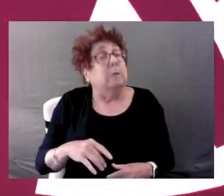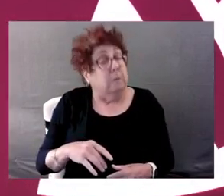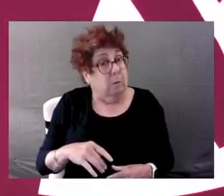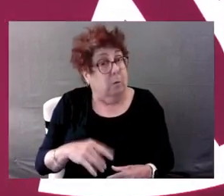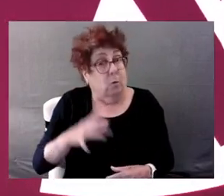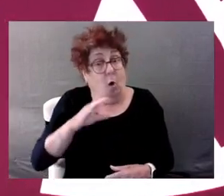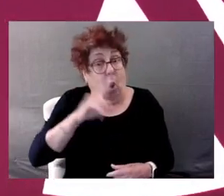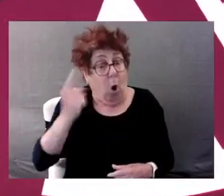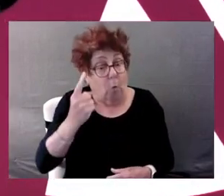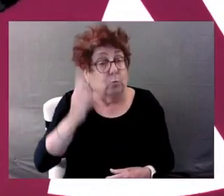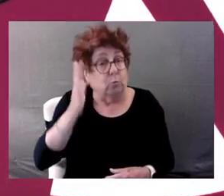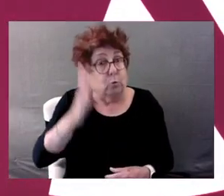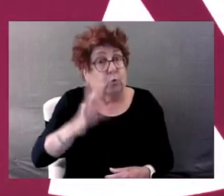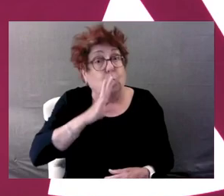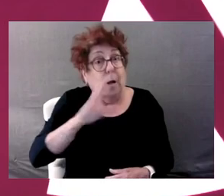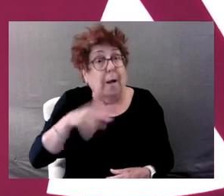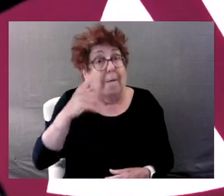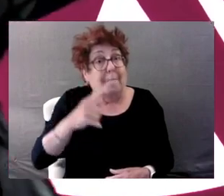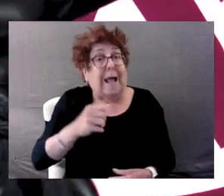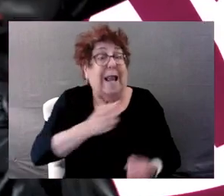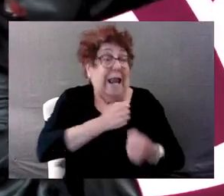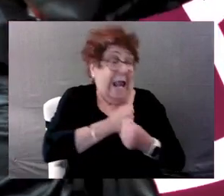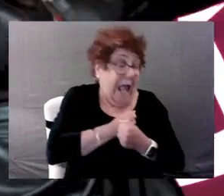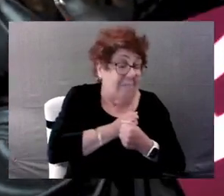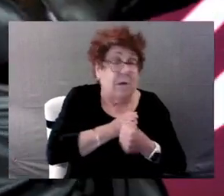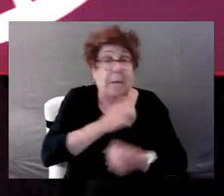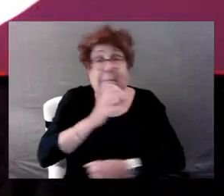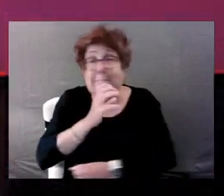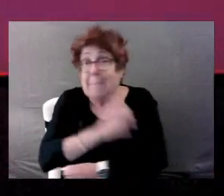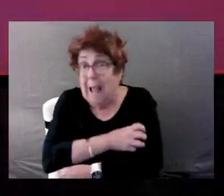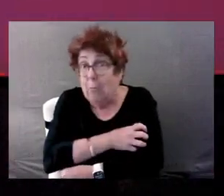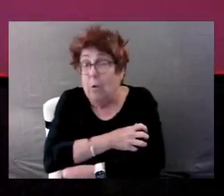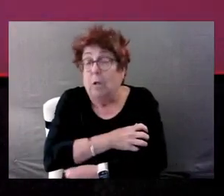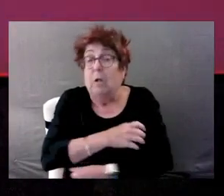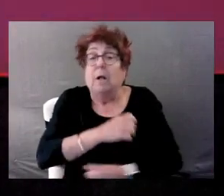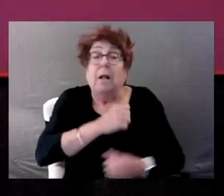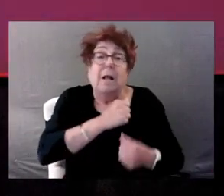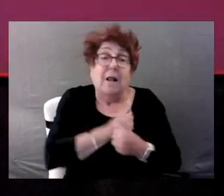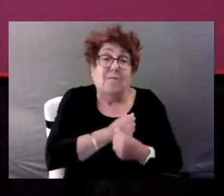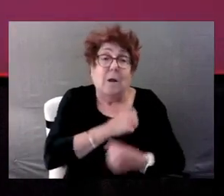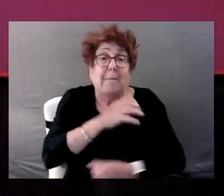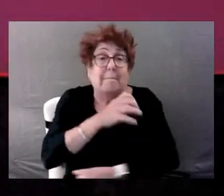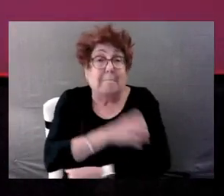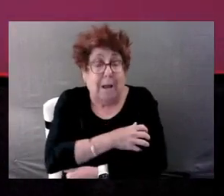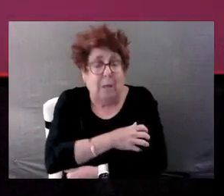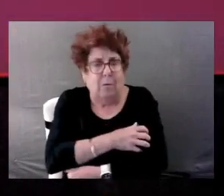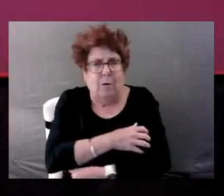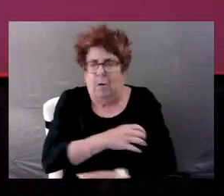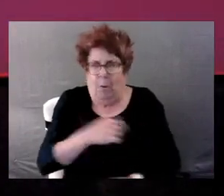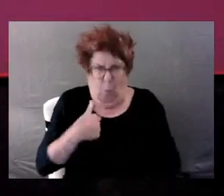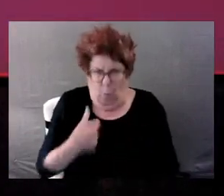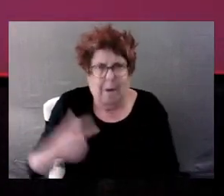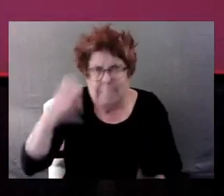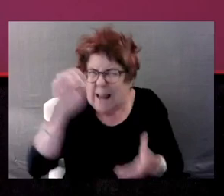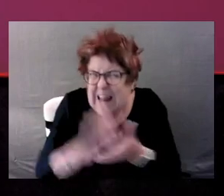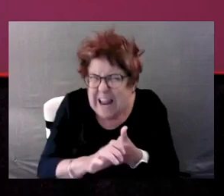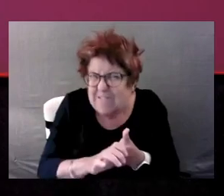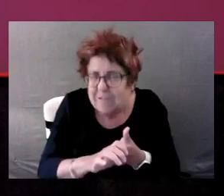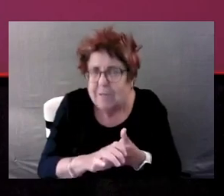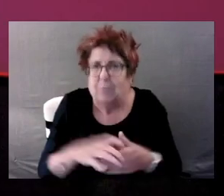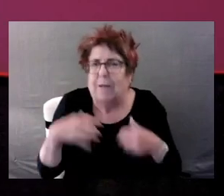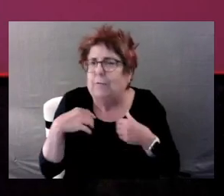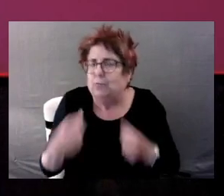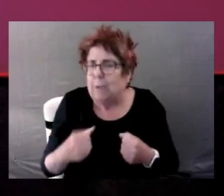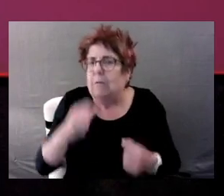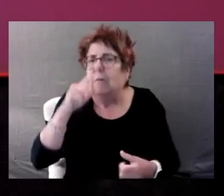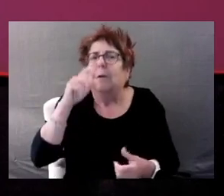power. That ultimately, that love and power was the thing that we thought could actually, we had the audacity to believe that love and power could transform